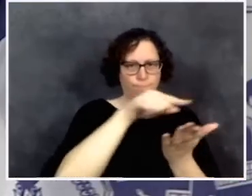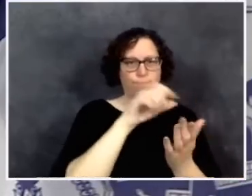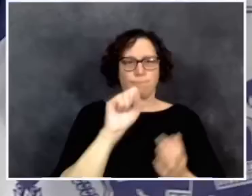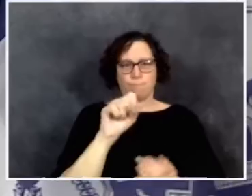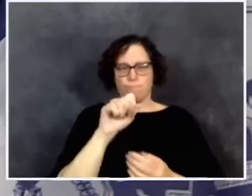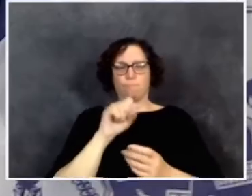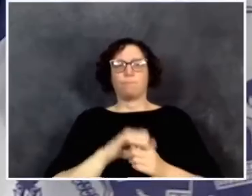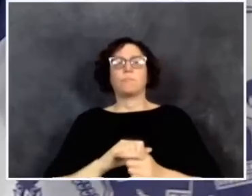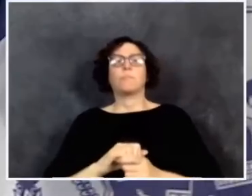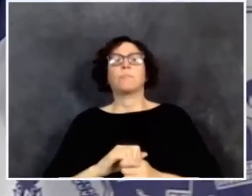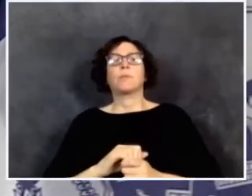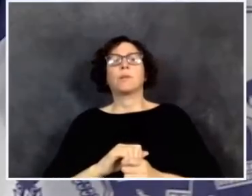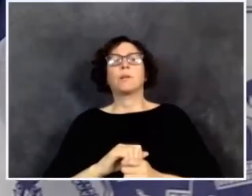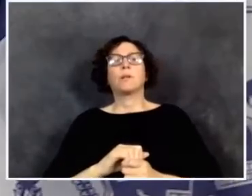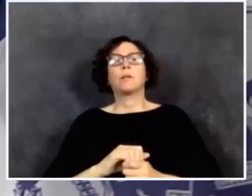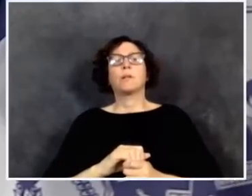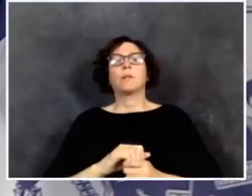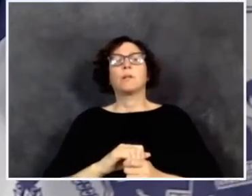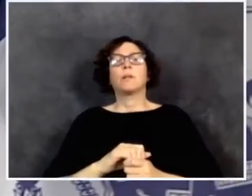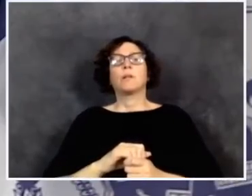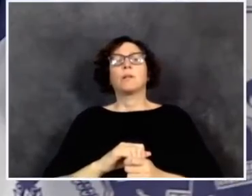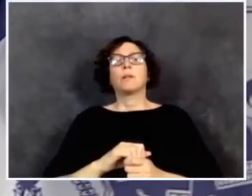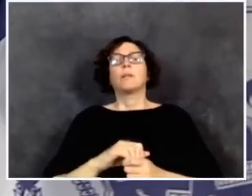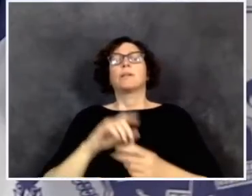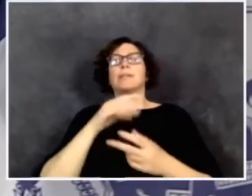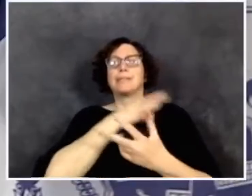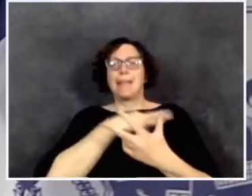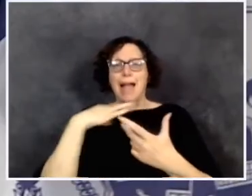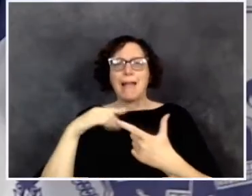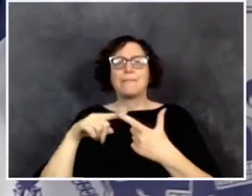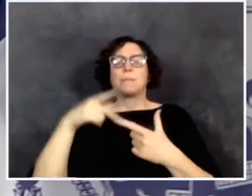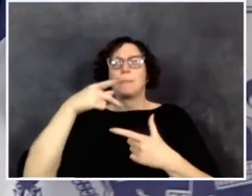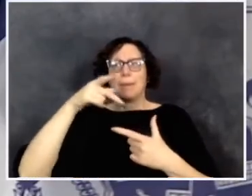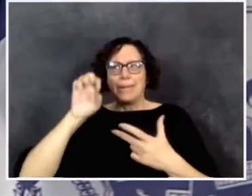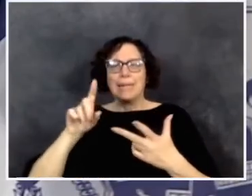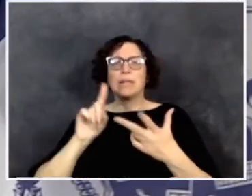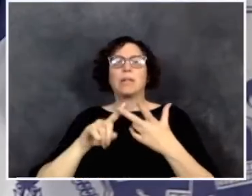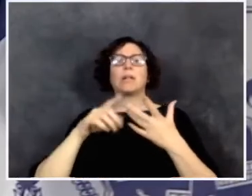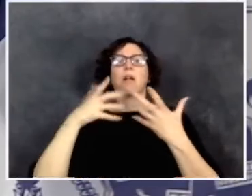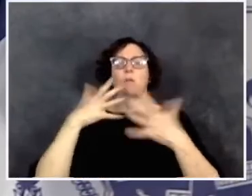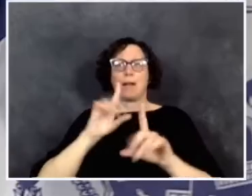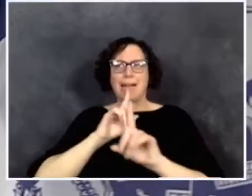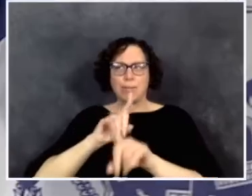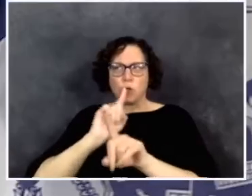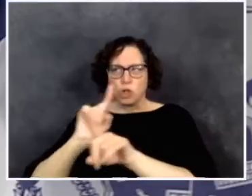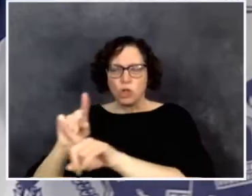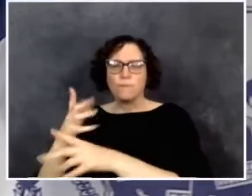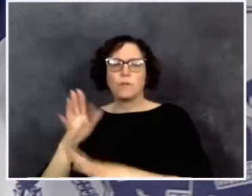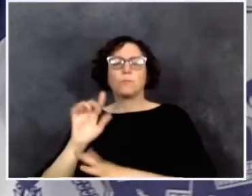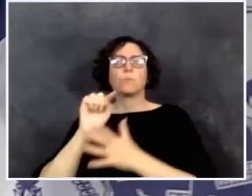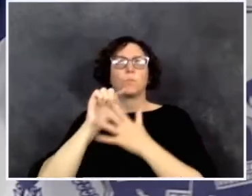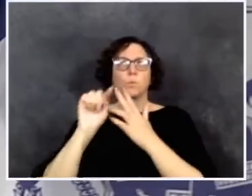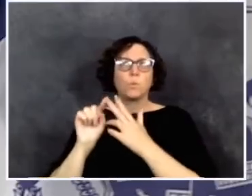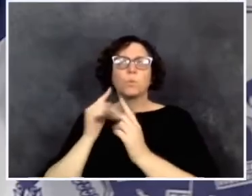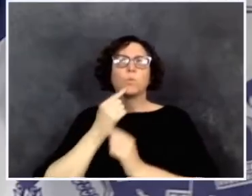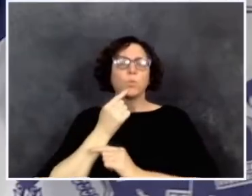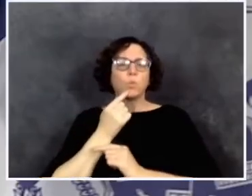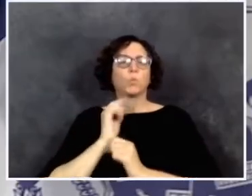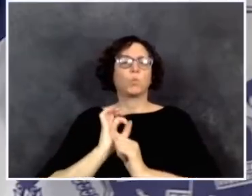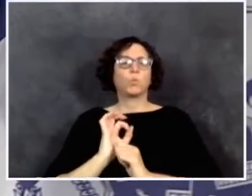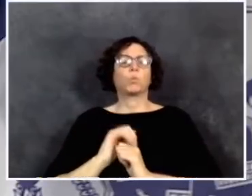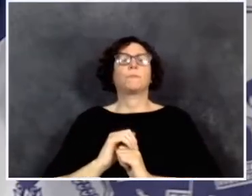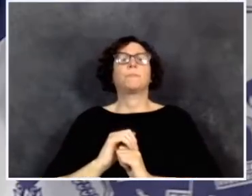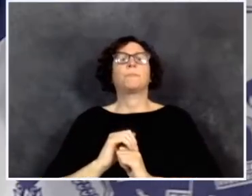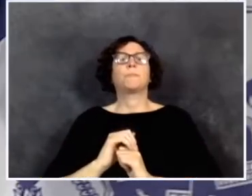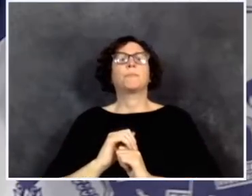that's staffing, and that is, thank you, that is staffing, and that is also in terms of PPEs.